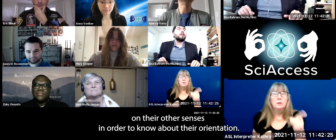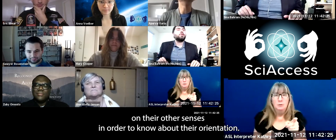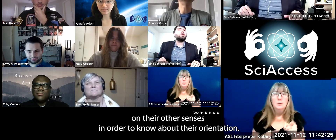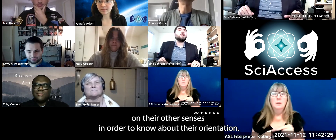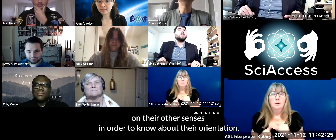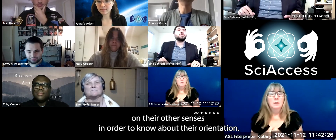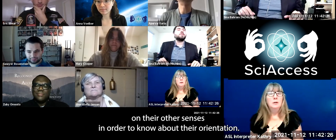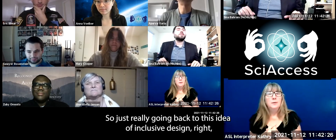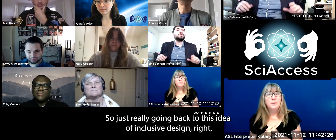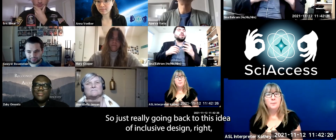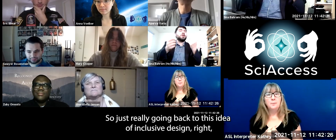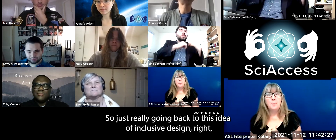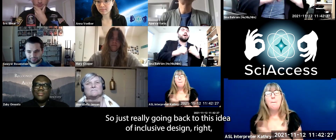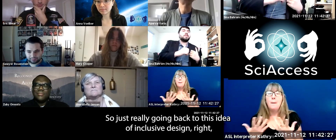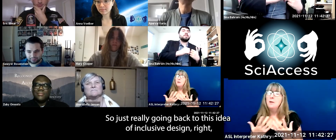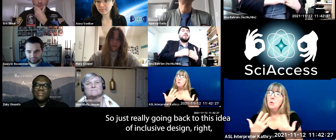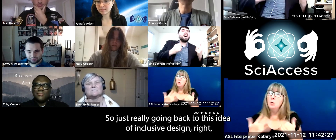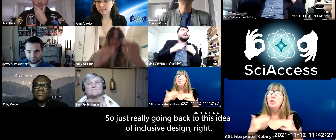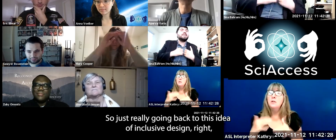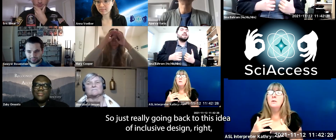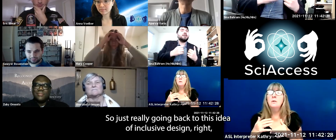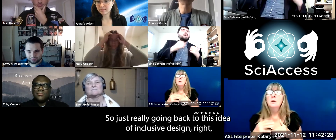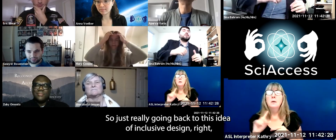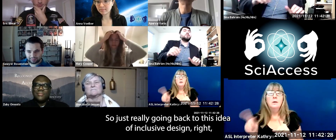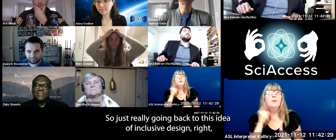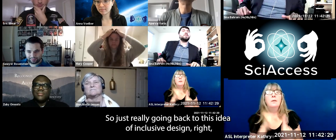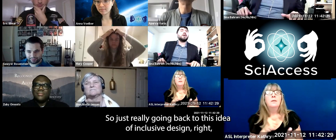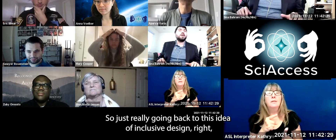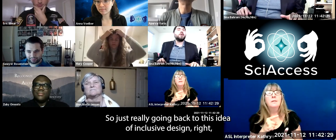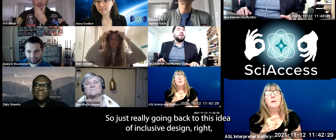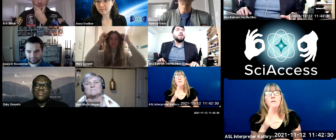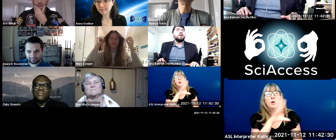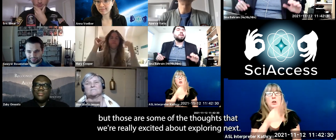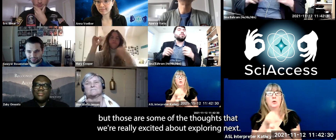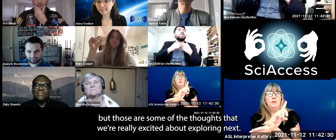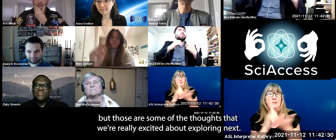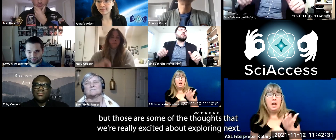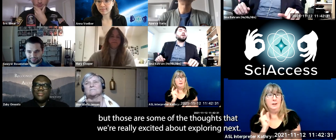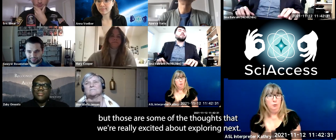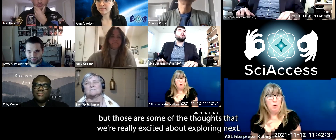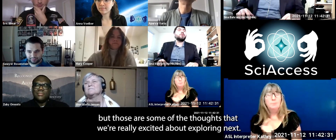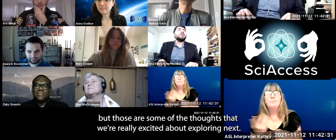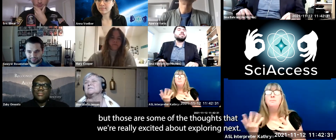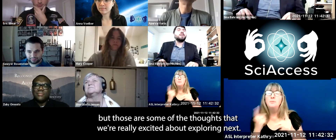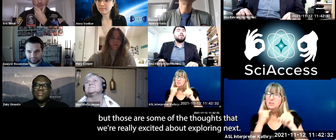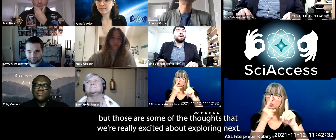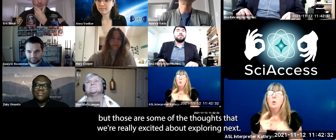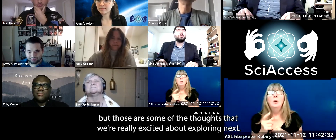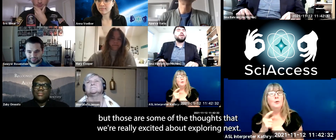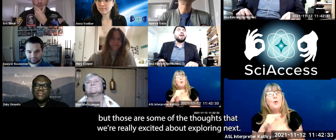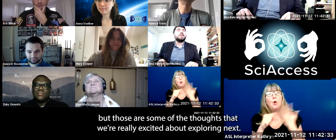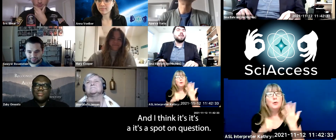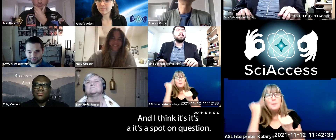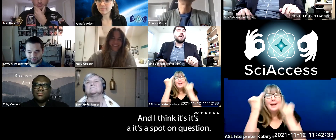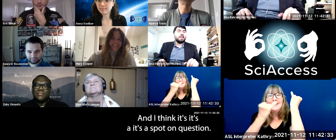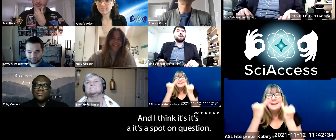know about their orientation. So just really going back to this idea of inclusive design, right? But those are some of the thoughts that we're really excited about